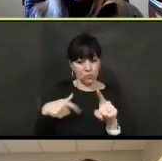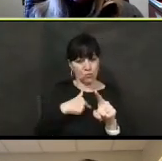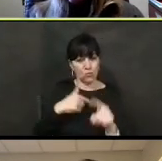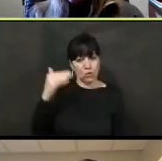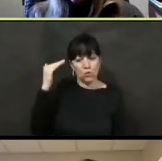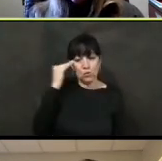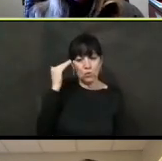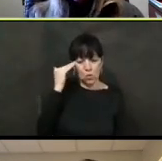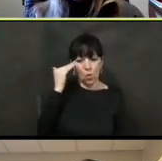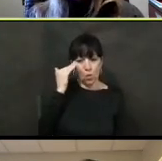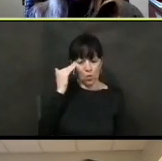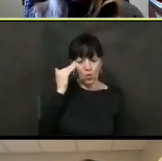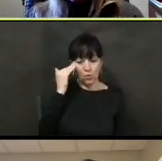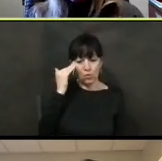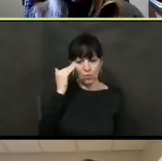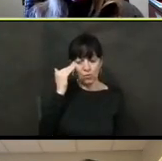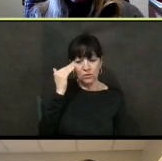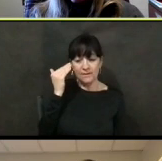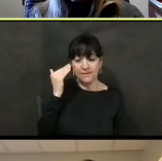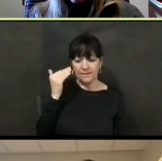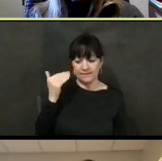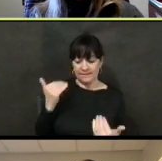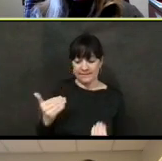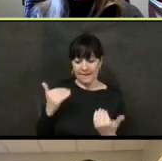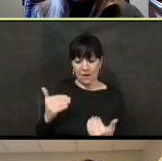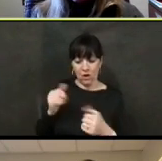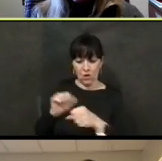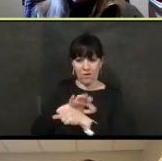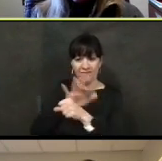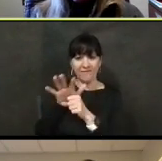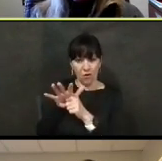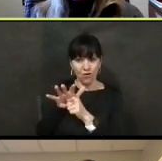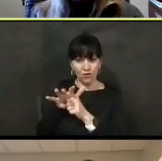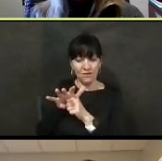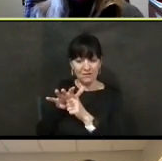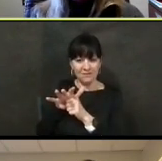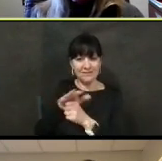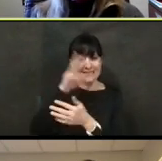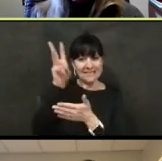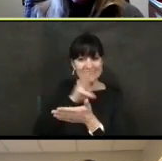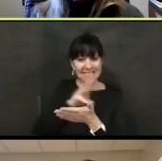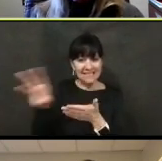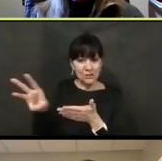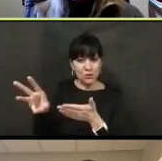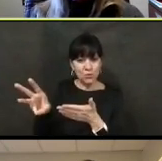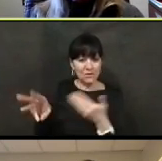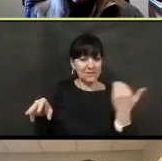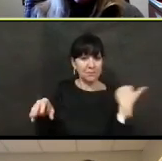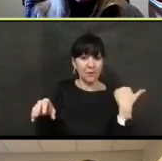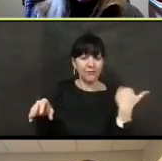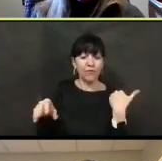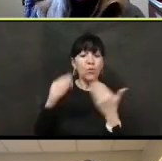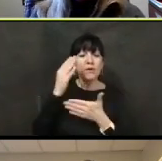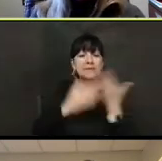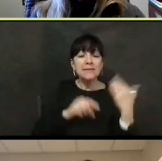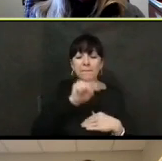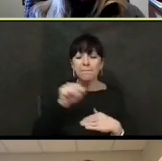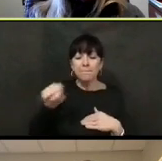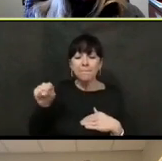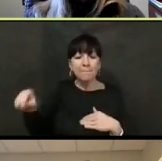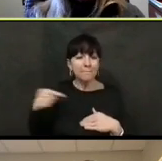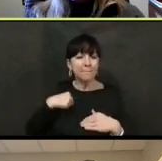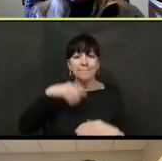know, 6, 8 weeks ago, is how common asymptomatic spread is, meaning people